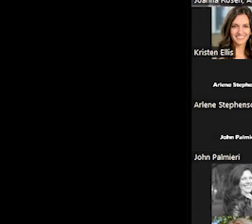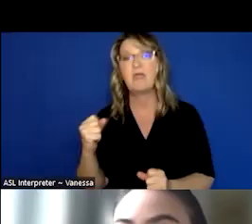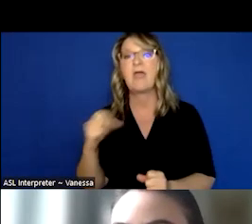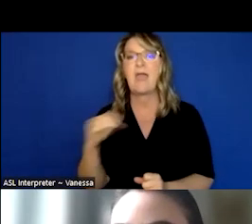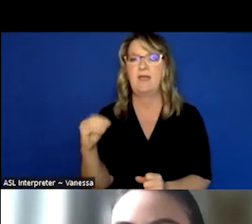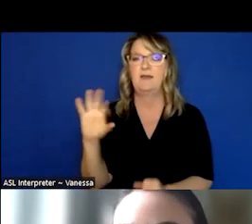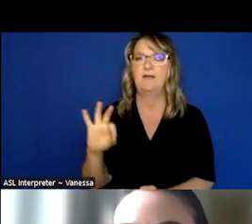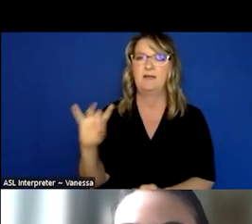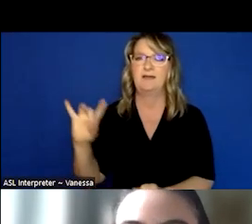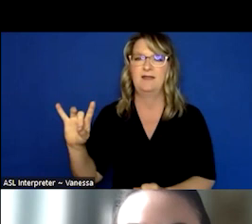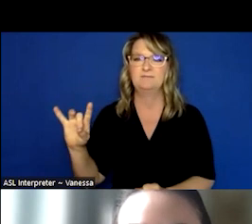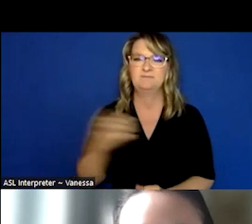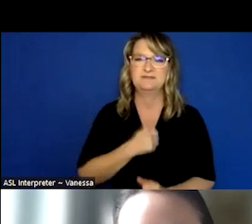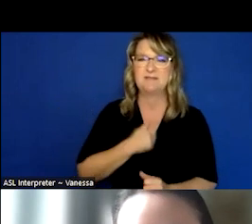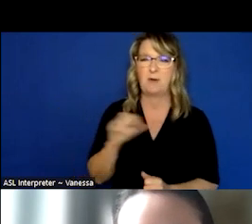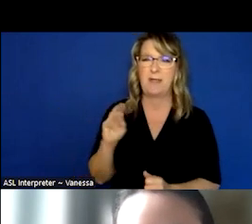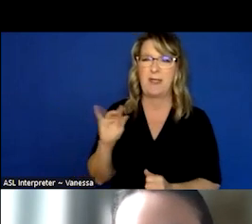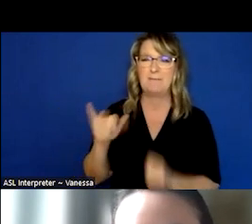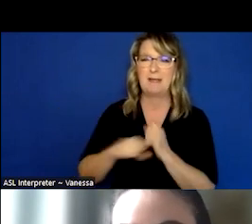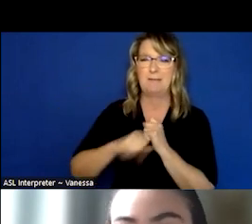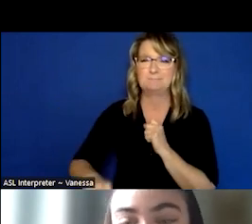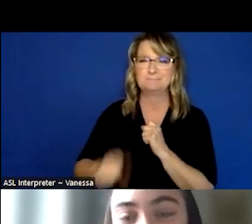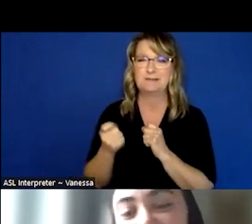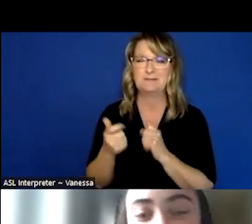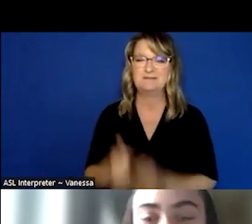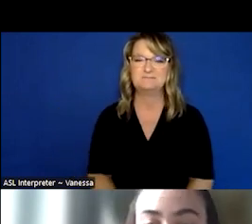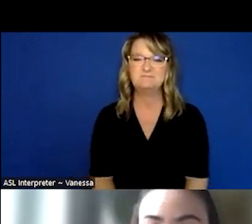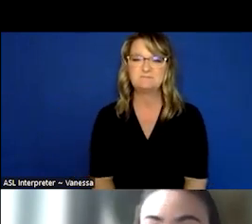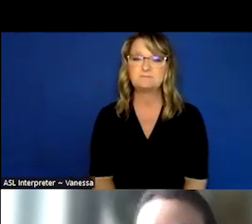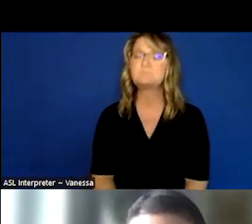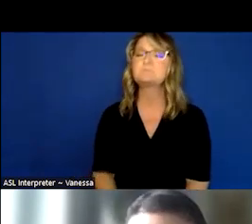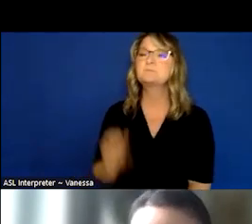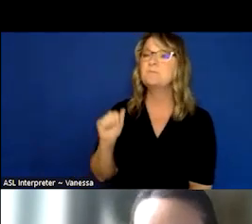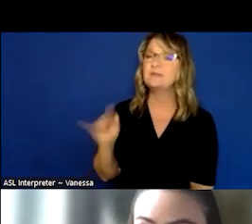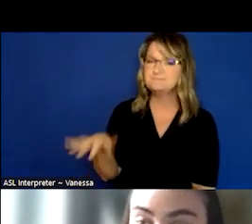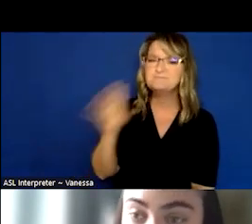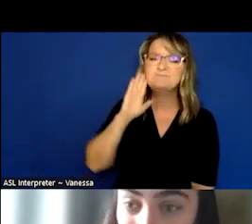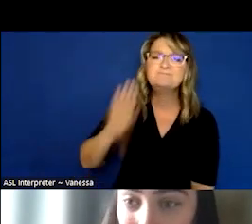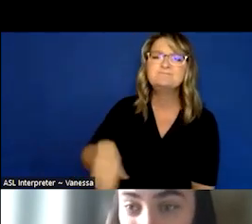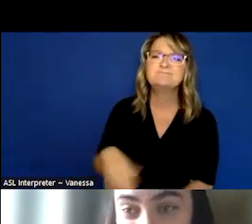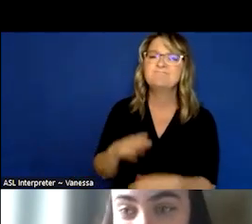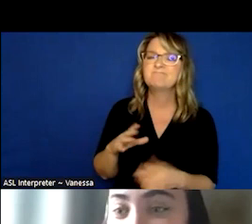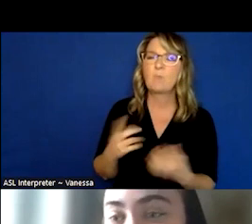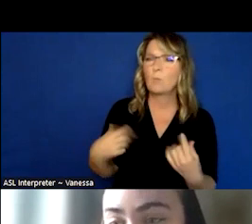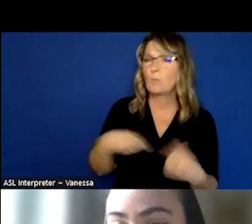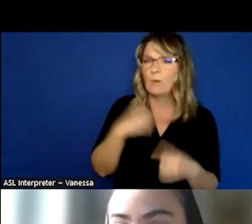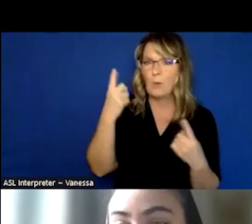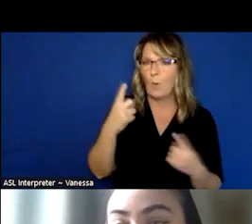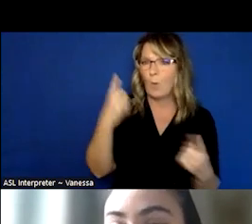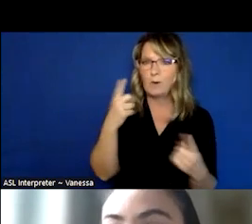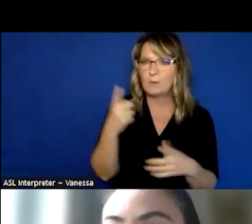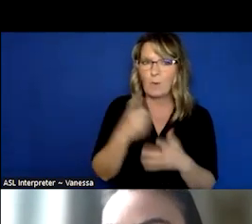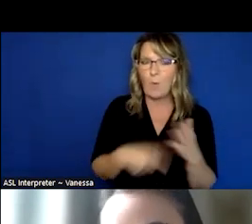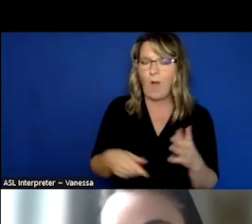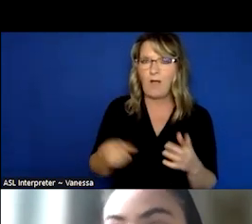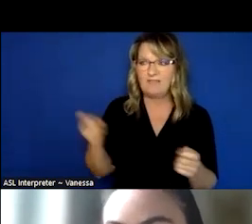Sorry, that was a little bit longer than I meant. No, that's great. You know, I know we're all wondering what the impact of